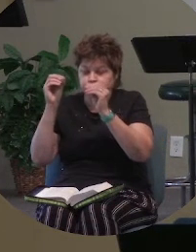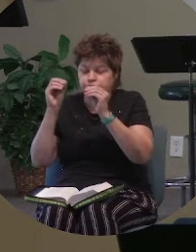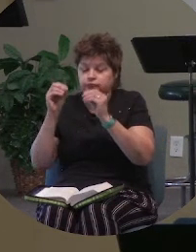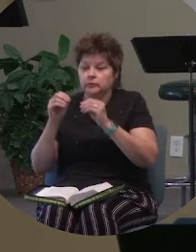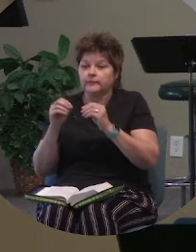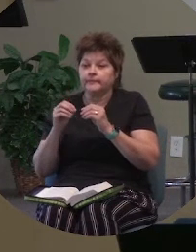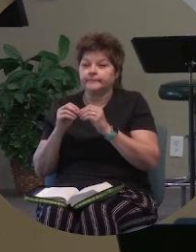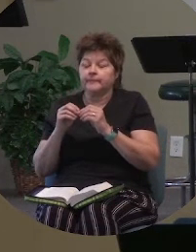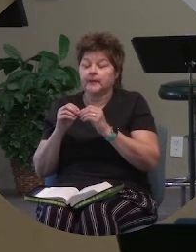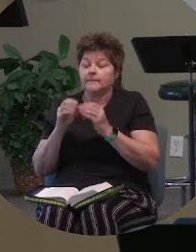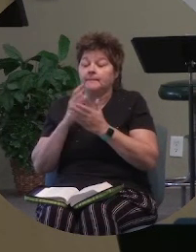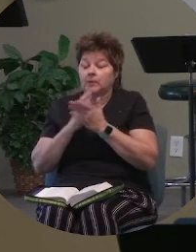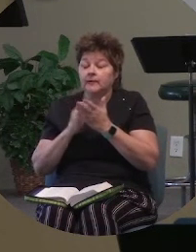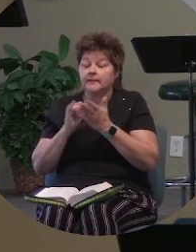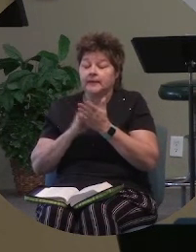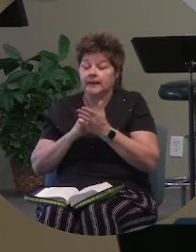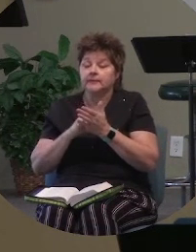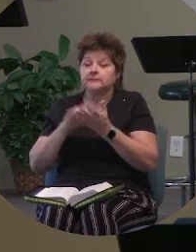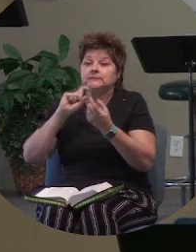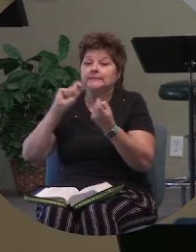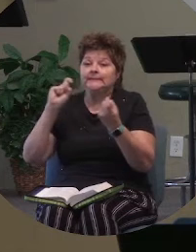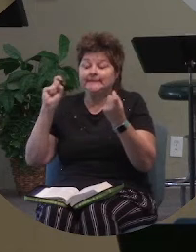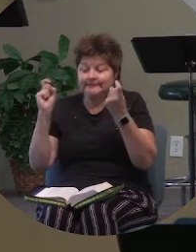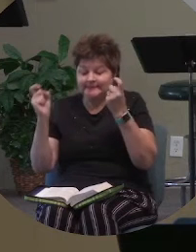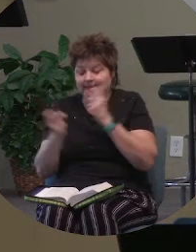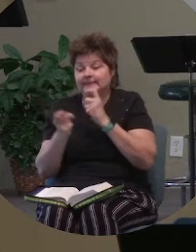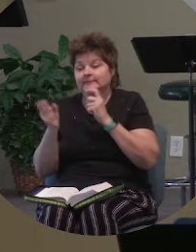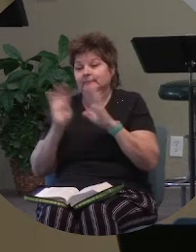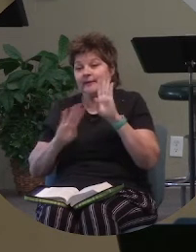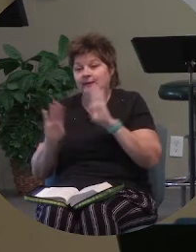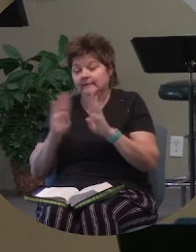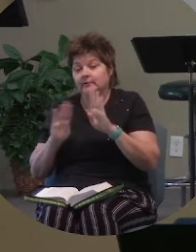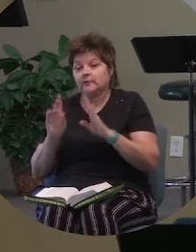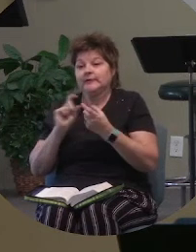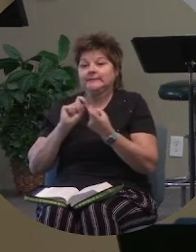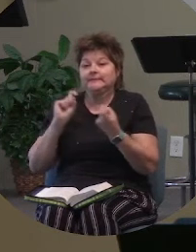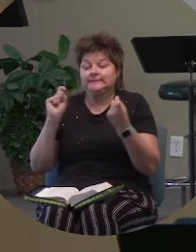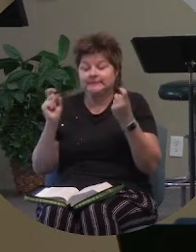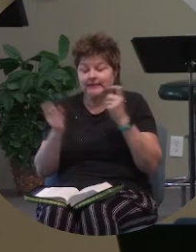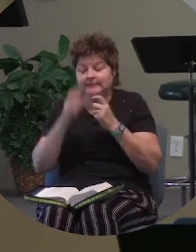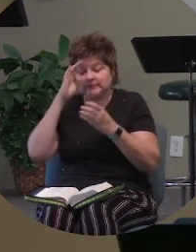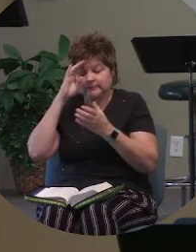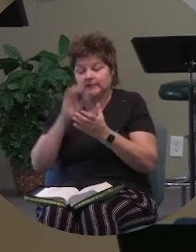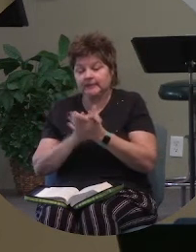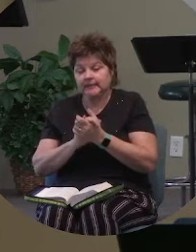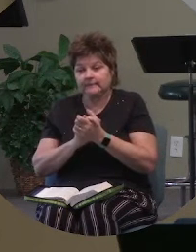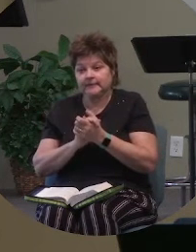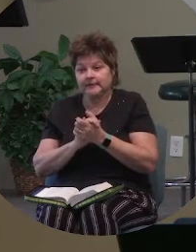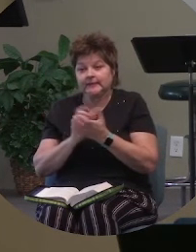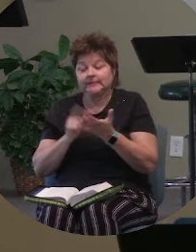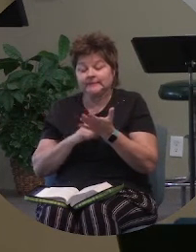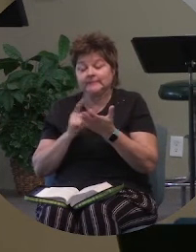is changing behavior, changing belief, and that's painful for me anyway.